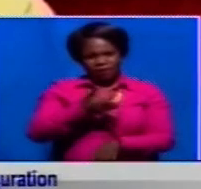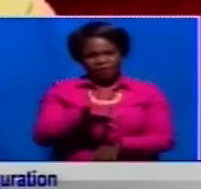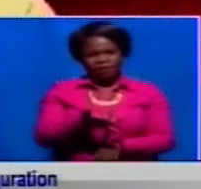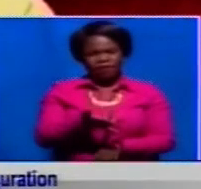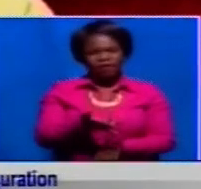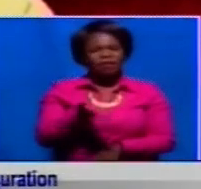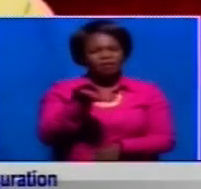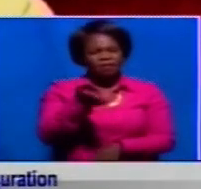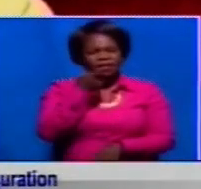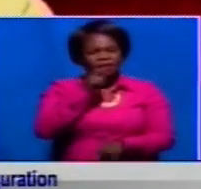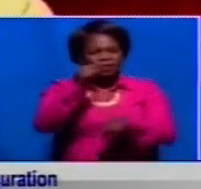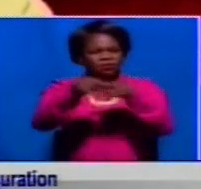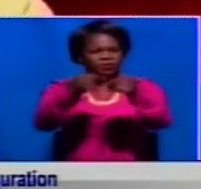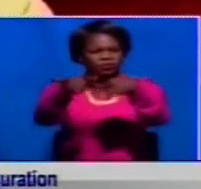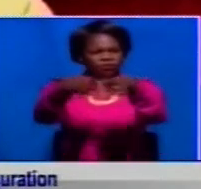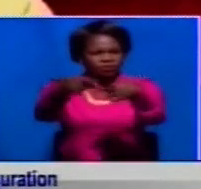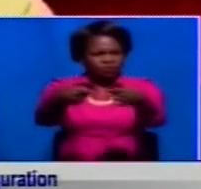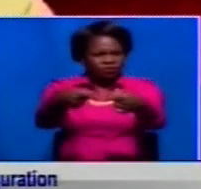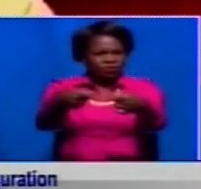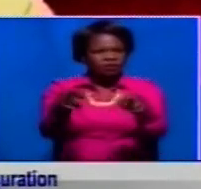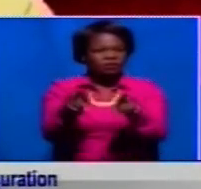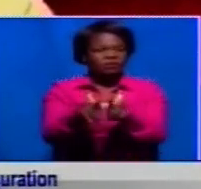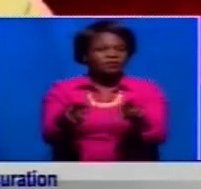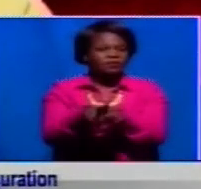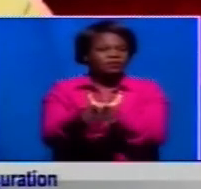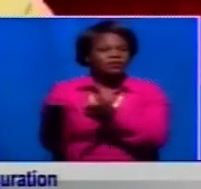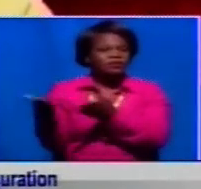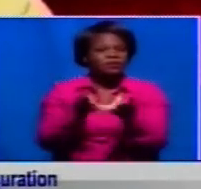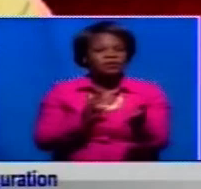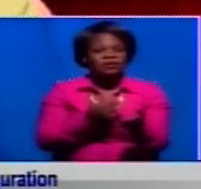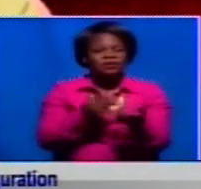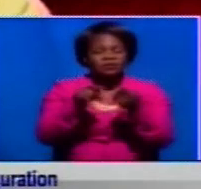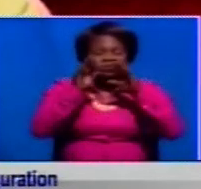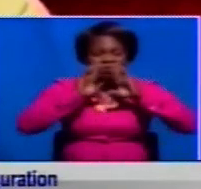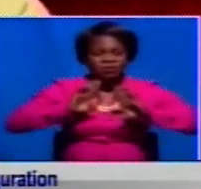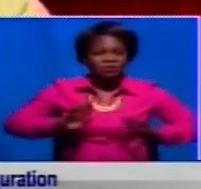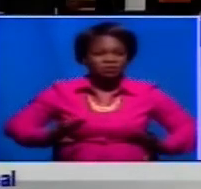this must go on, and this is to bring us to peace.